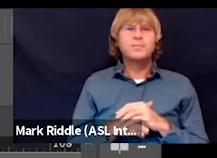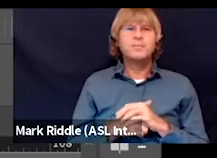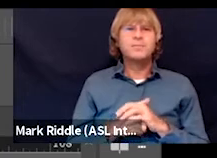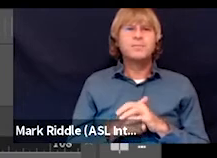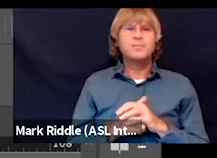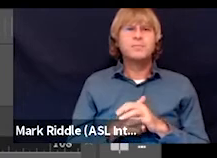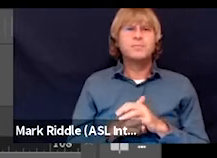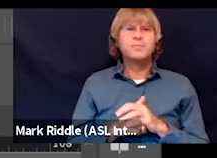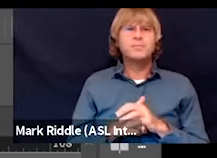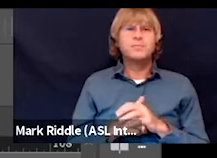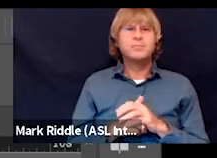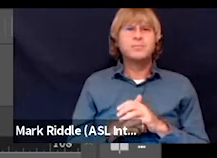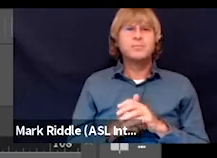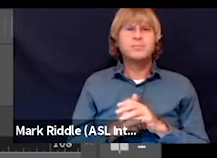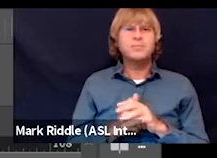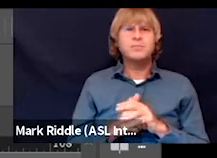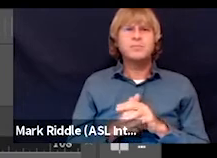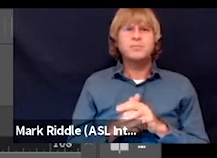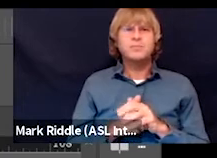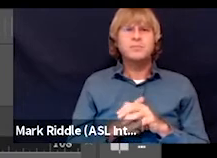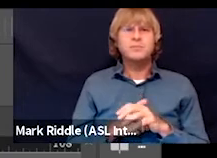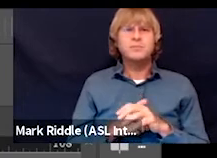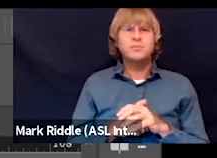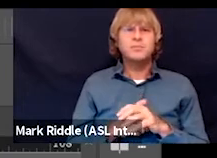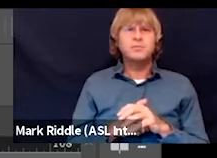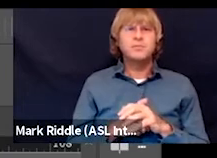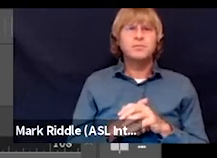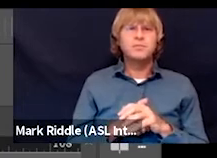put in some placeholder text.